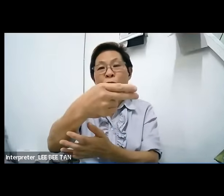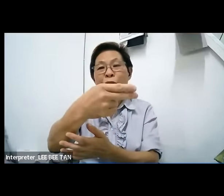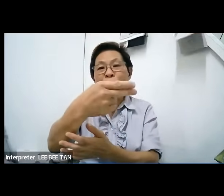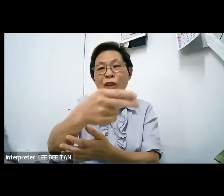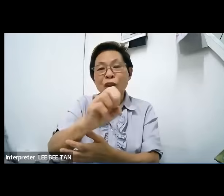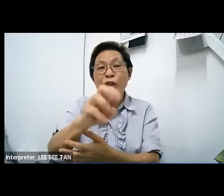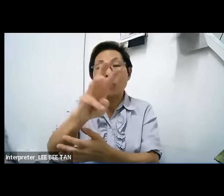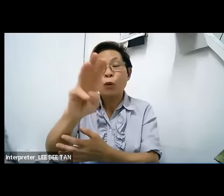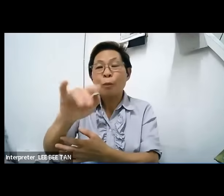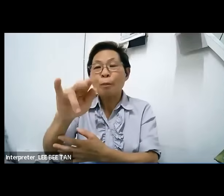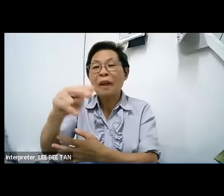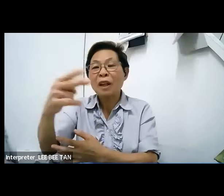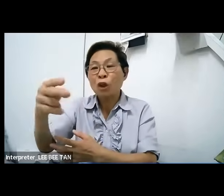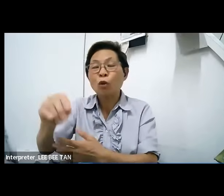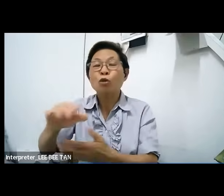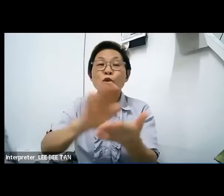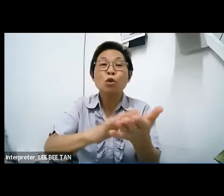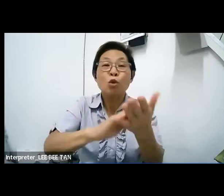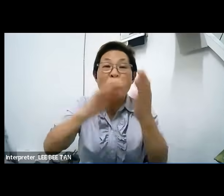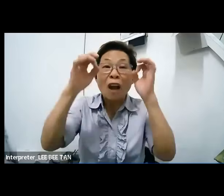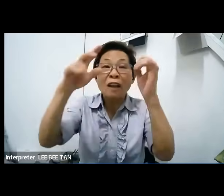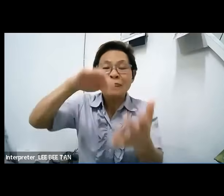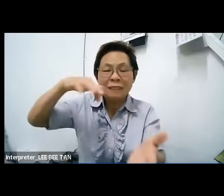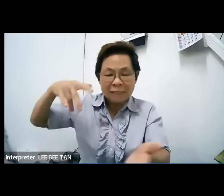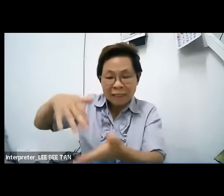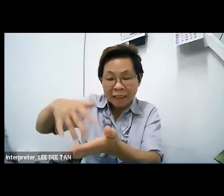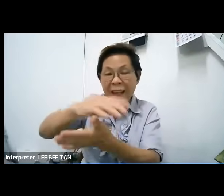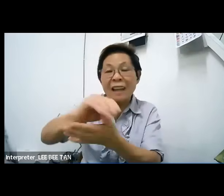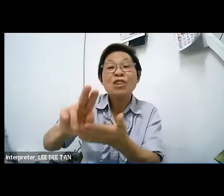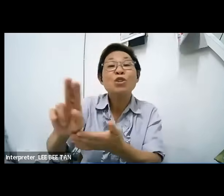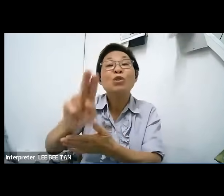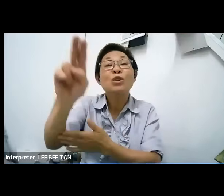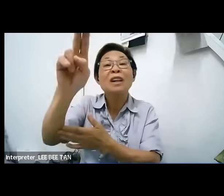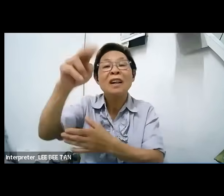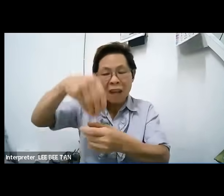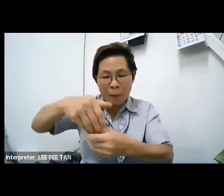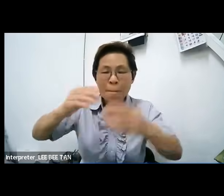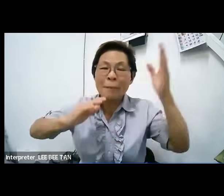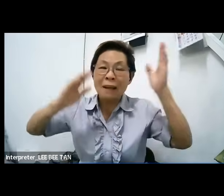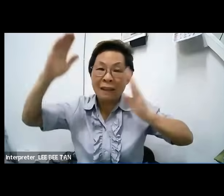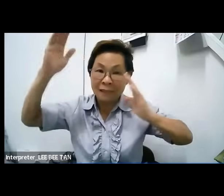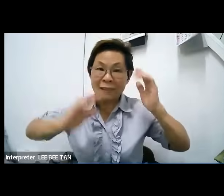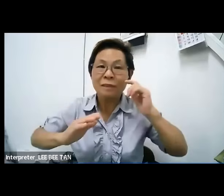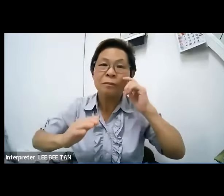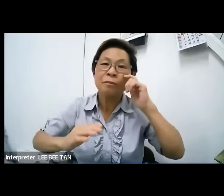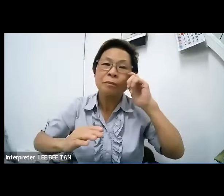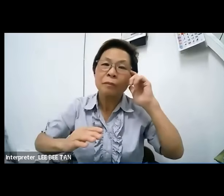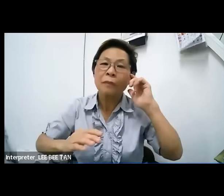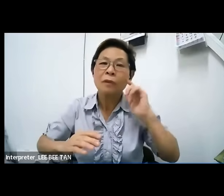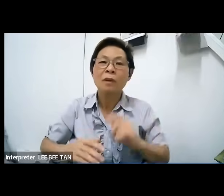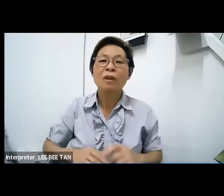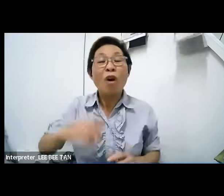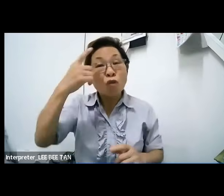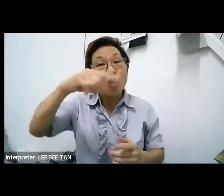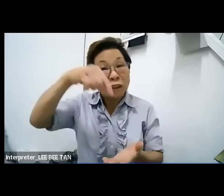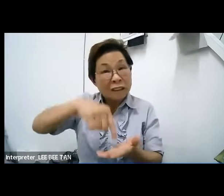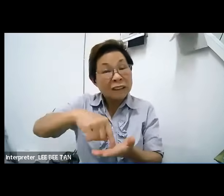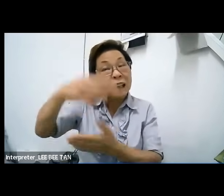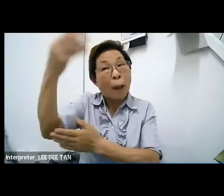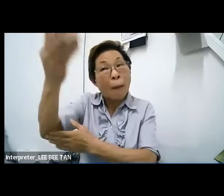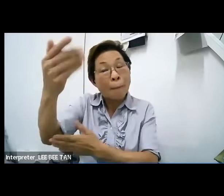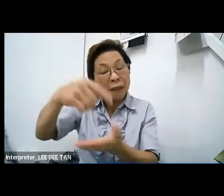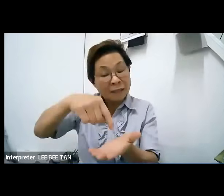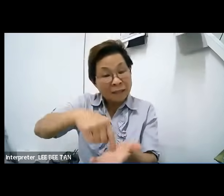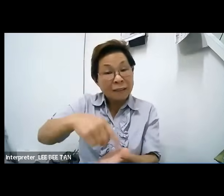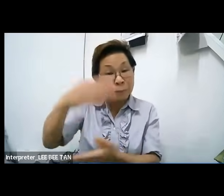Education Studies, University, Sains, Malaysia. So for this session,